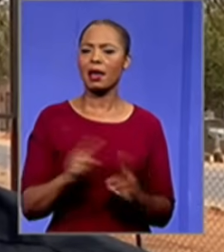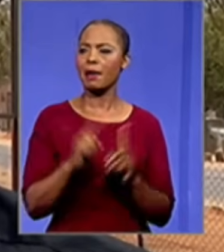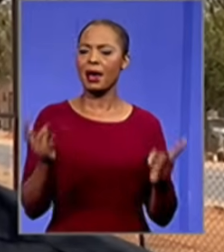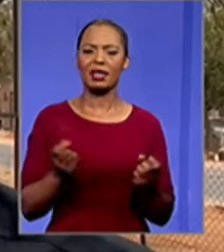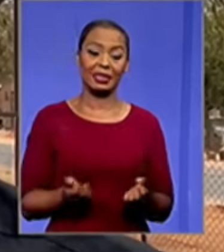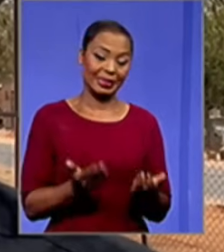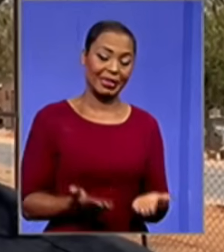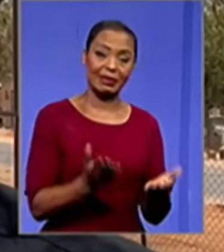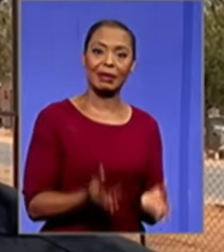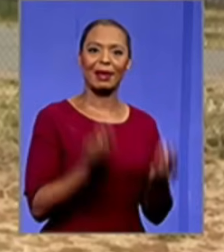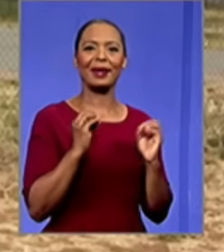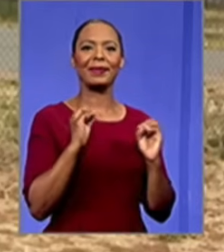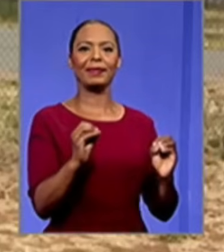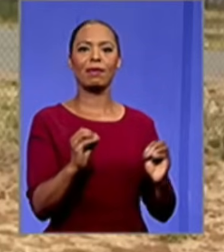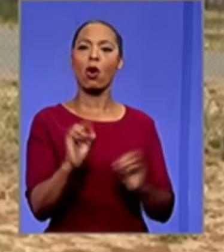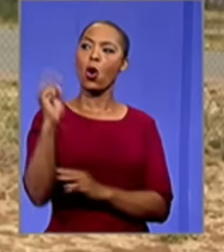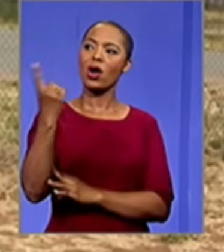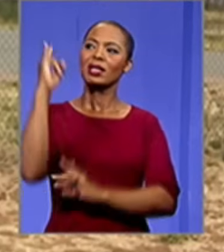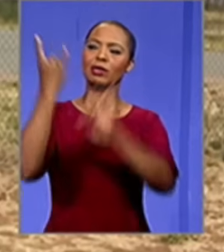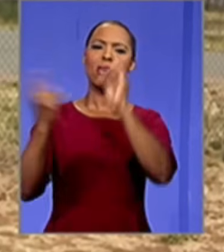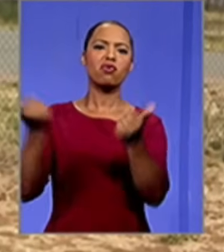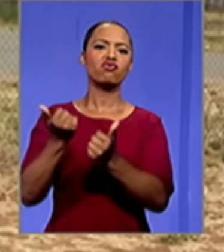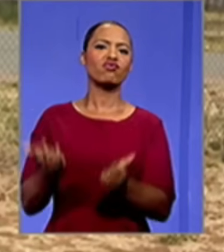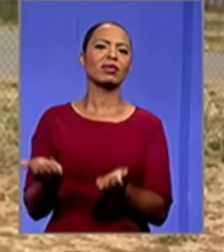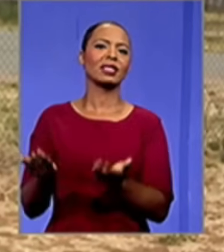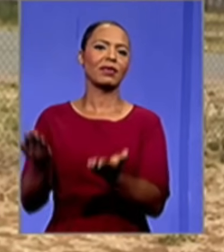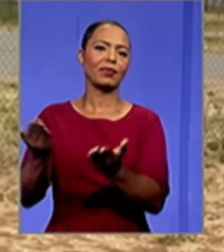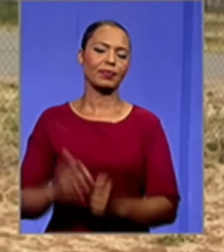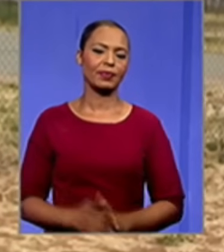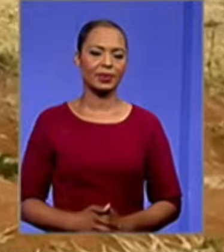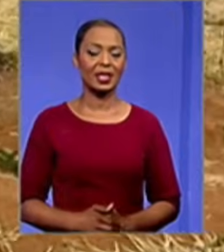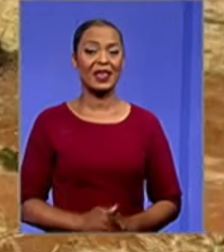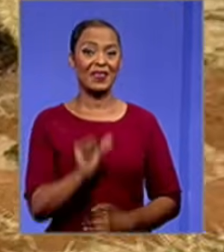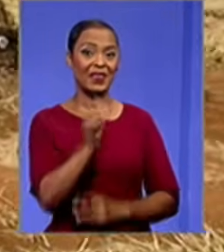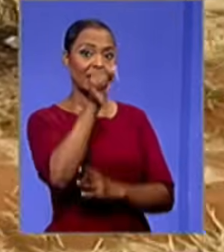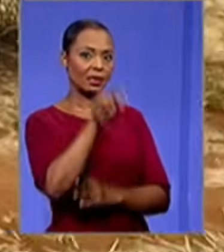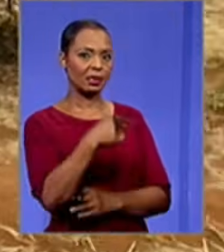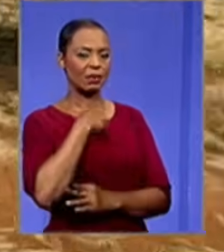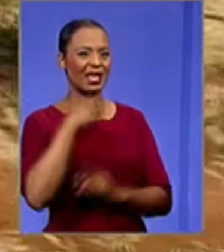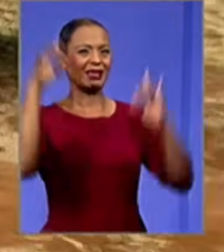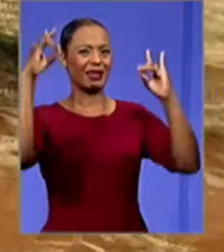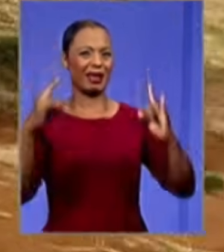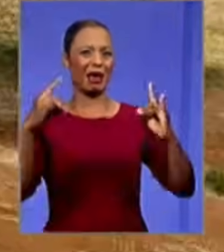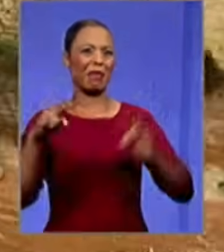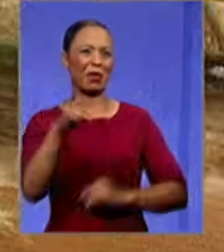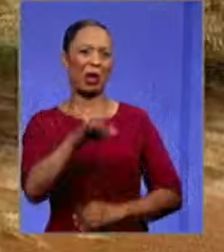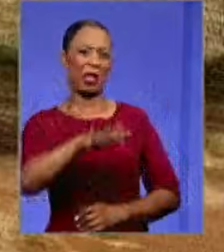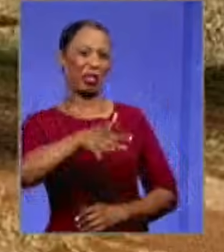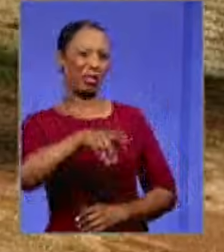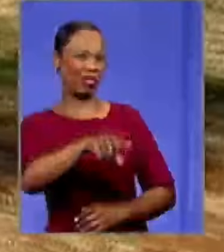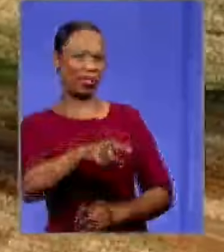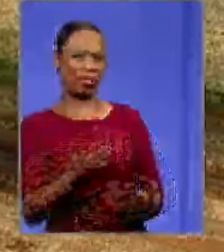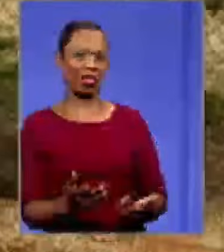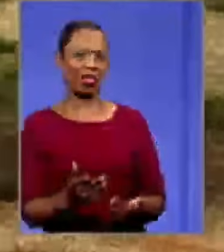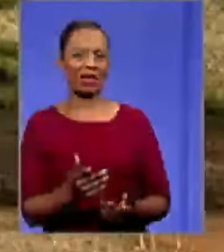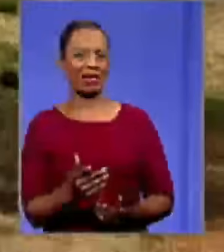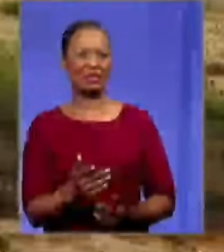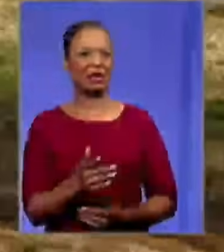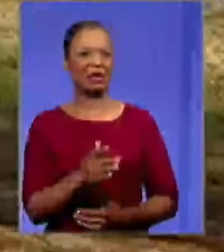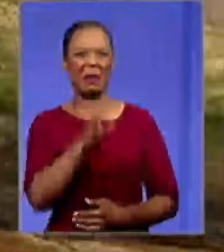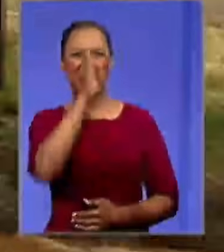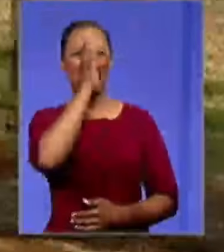fella ko toropong. Ntwa mathomo re tlo lekella ka stadium sa rena sa mo Rebone. Stadium sa mo Rebone ha se khatlise